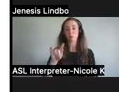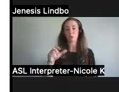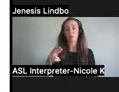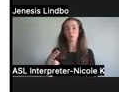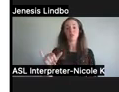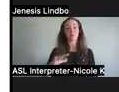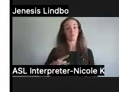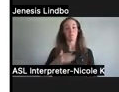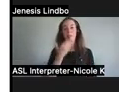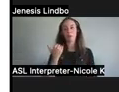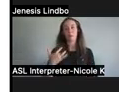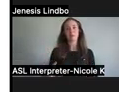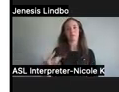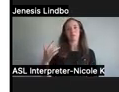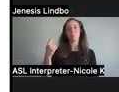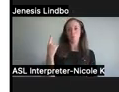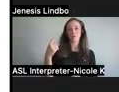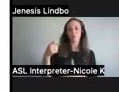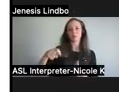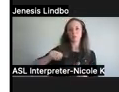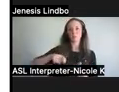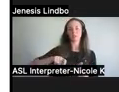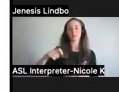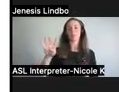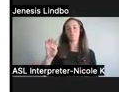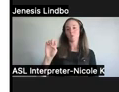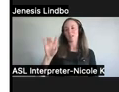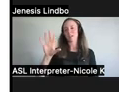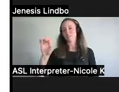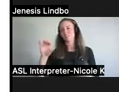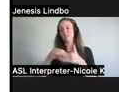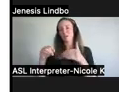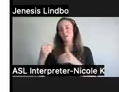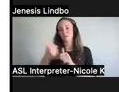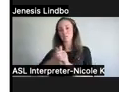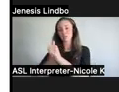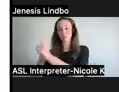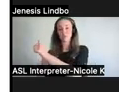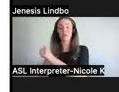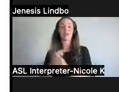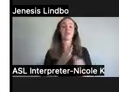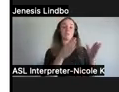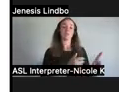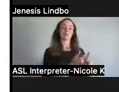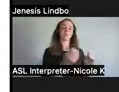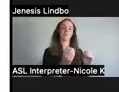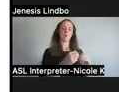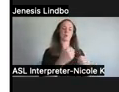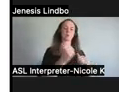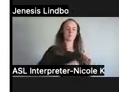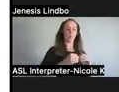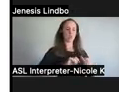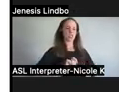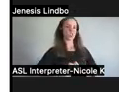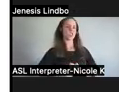cost about $40 or $50 a piece. The best durable option for someone maybe who's a little bit rougher with their joystick is